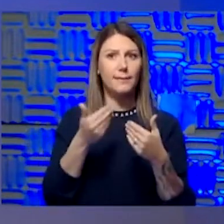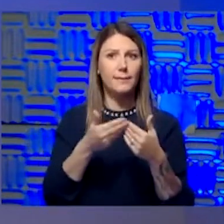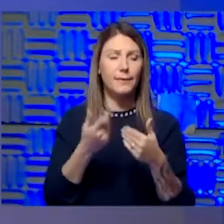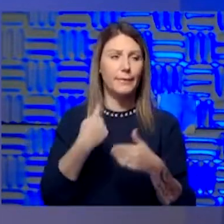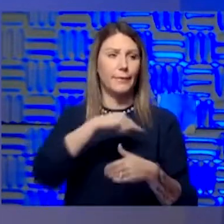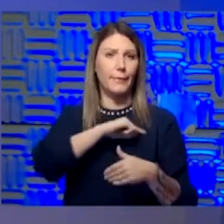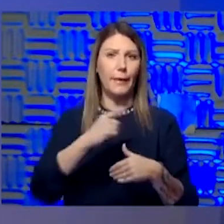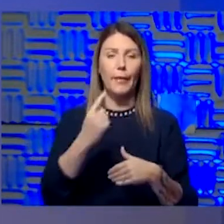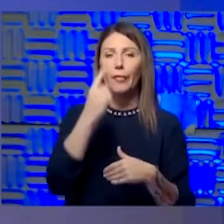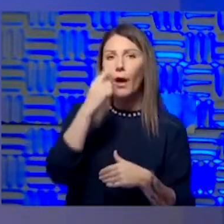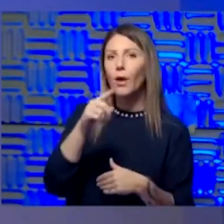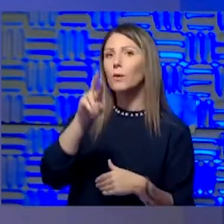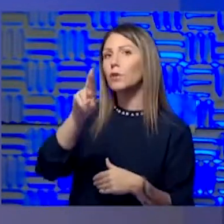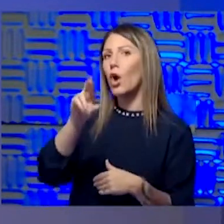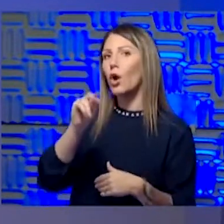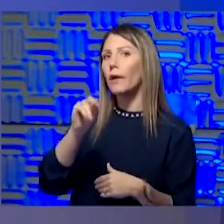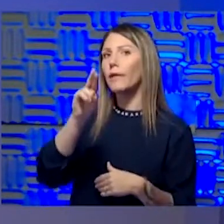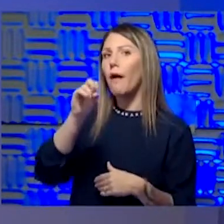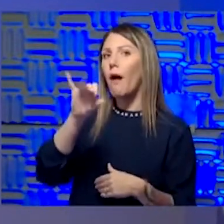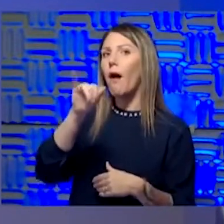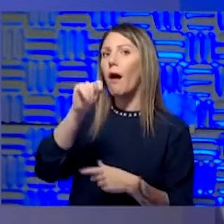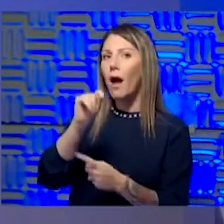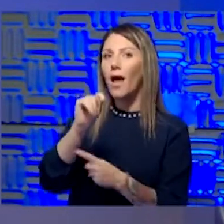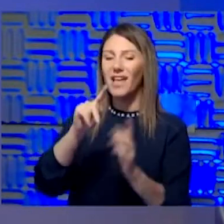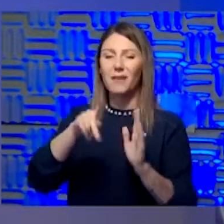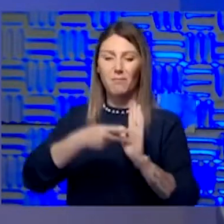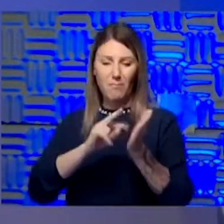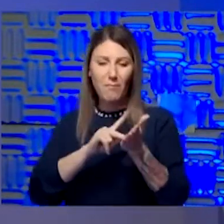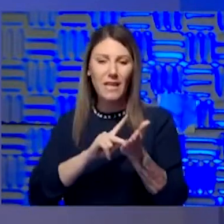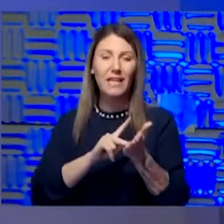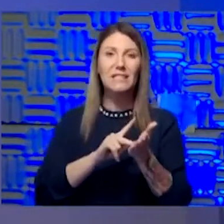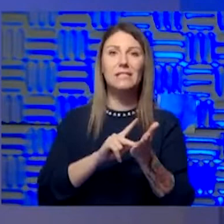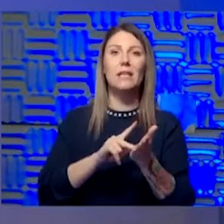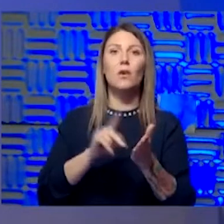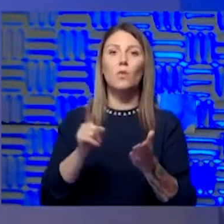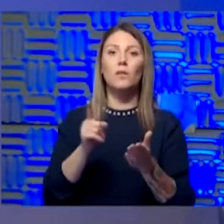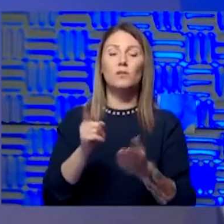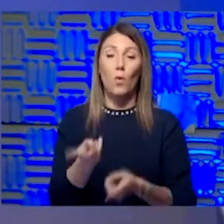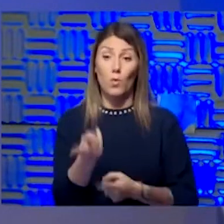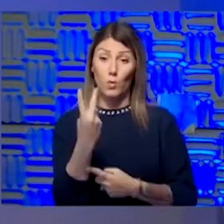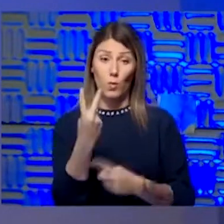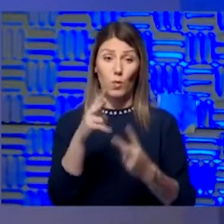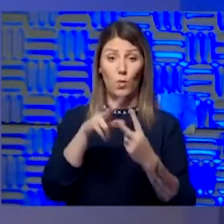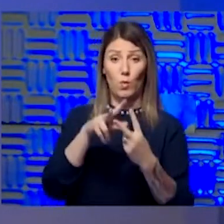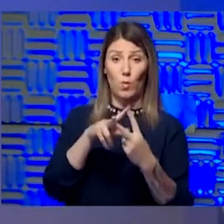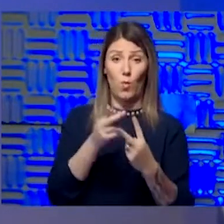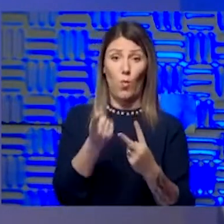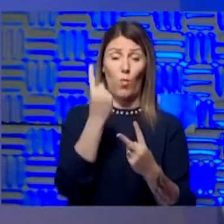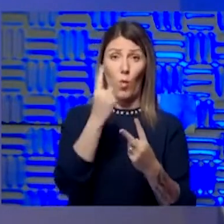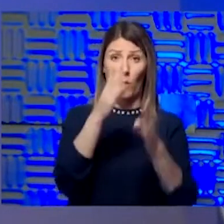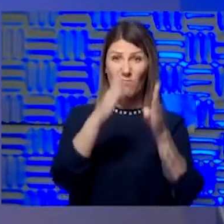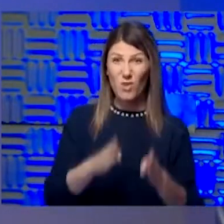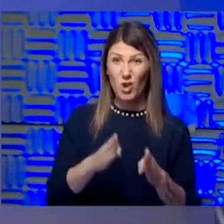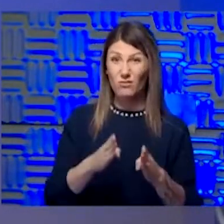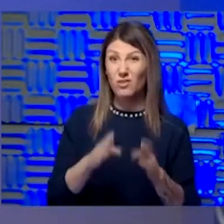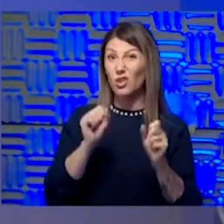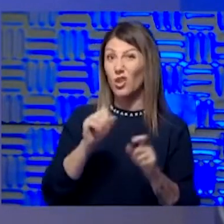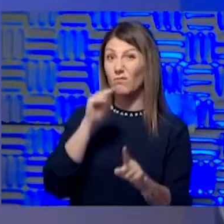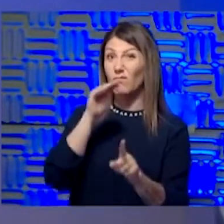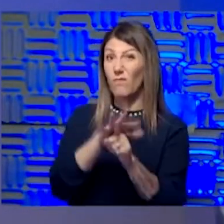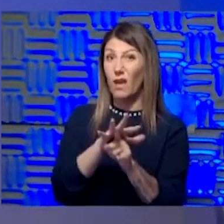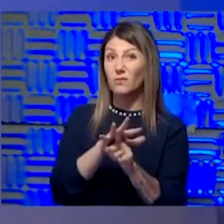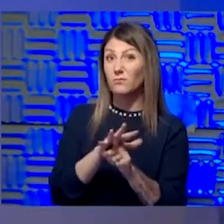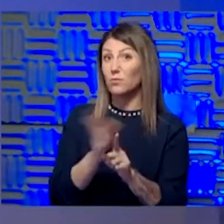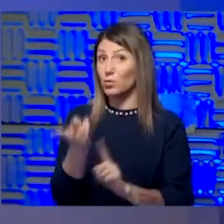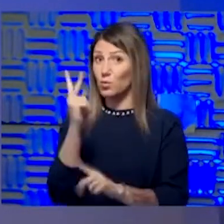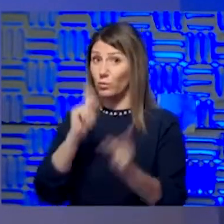R0 or reproducibility or infectivity of 2, meaning that one person would infect 2, but it's probably more like 5. And